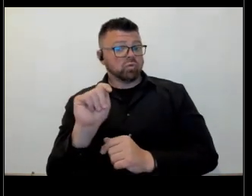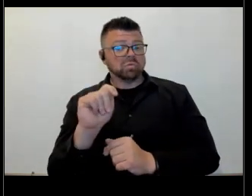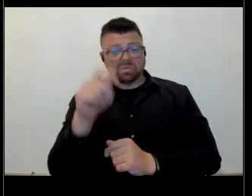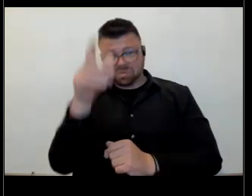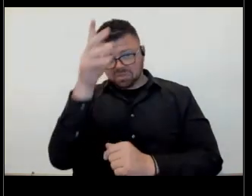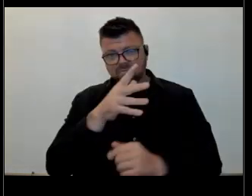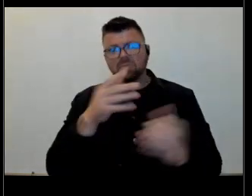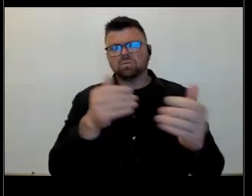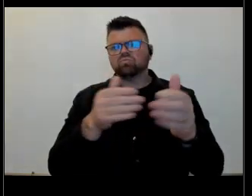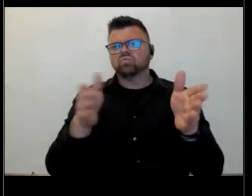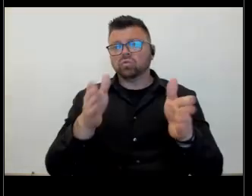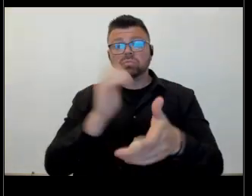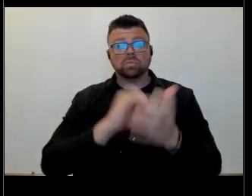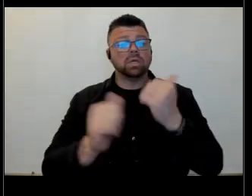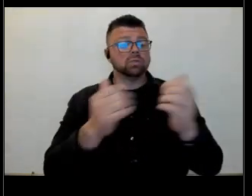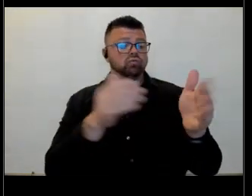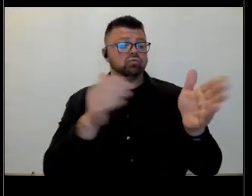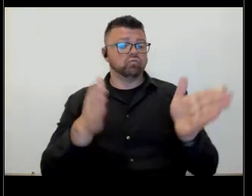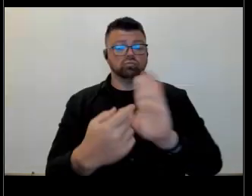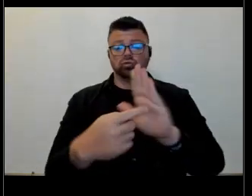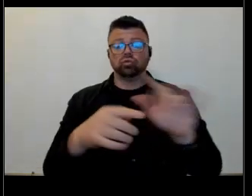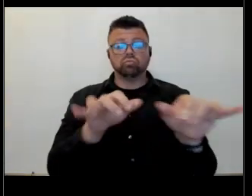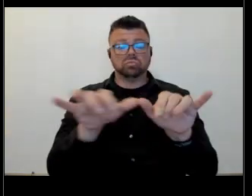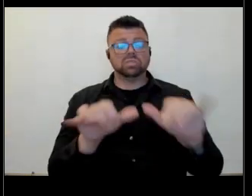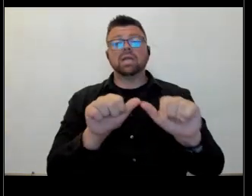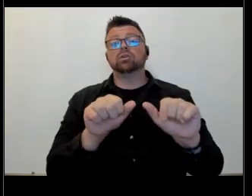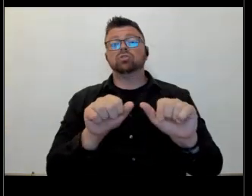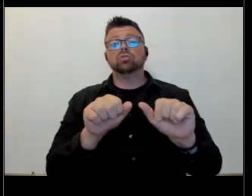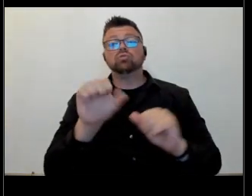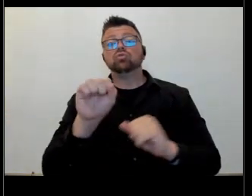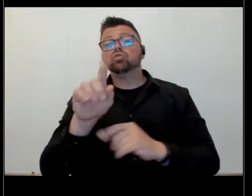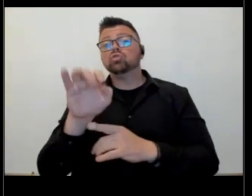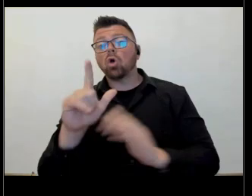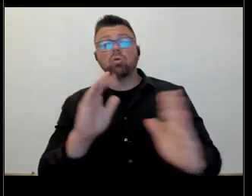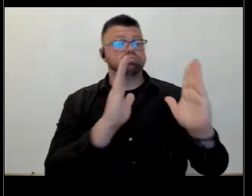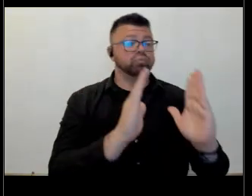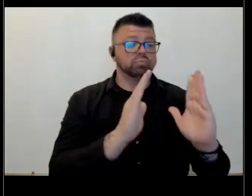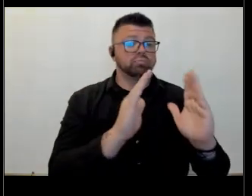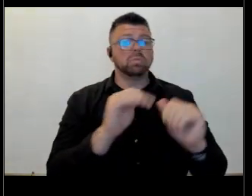Each room shows a standard stall and an accessible lavatory.